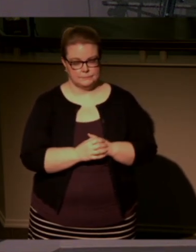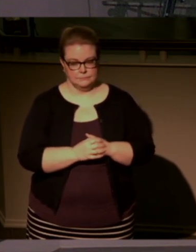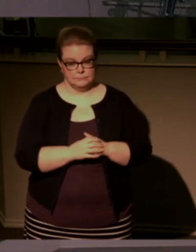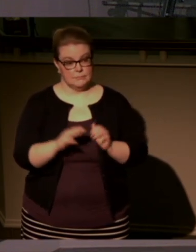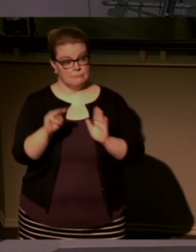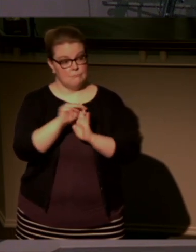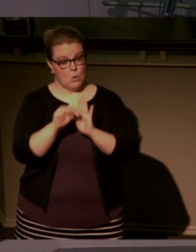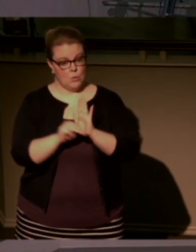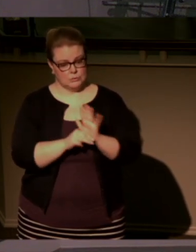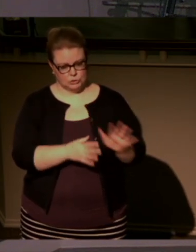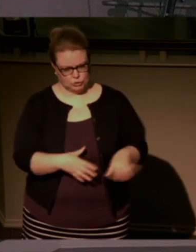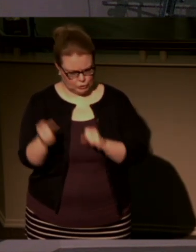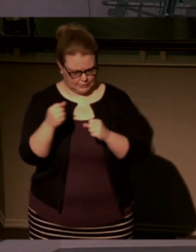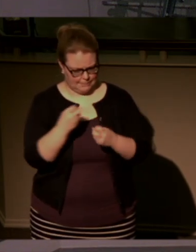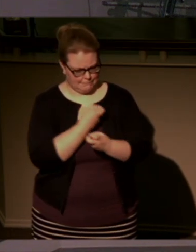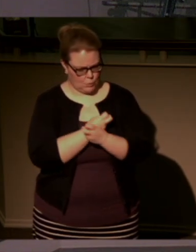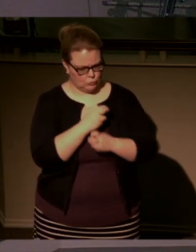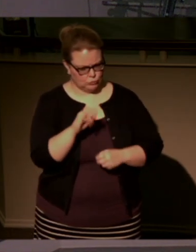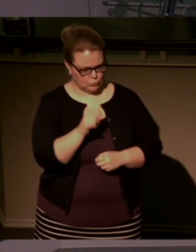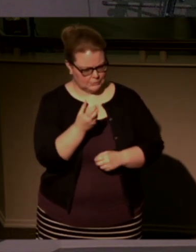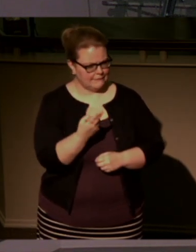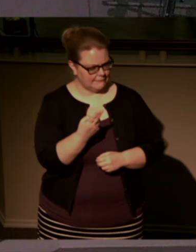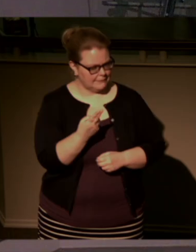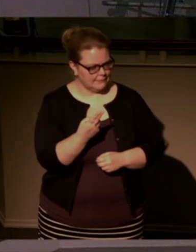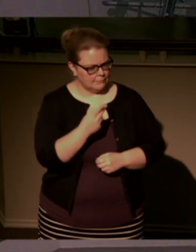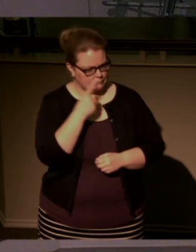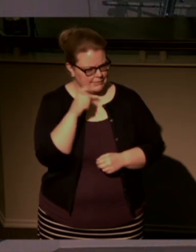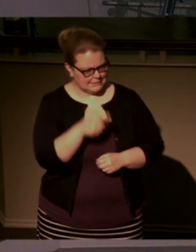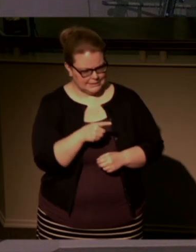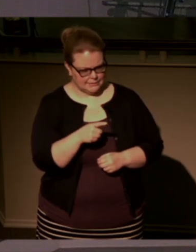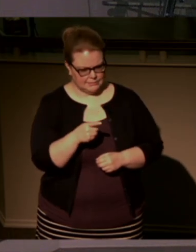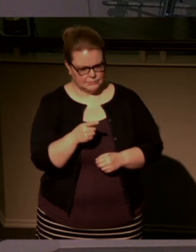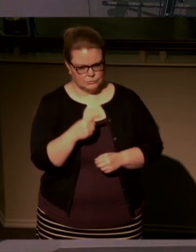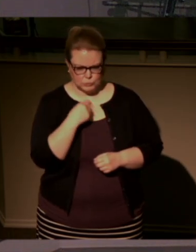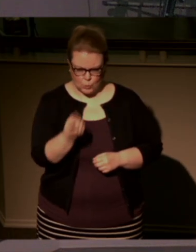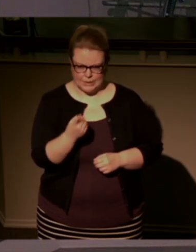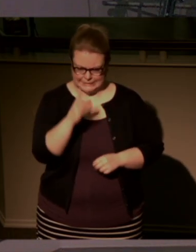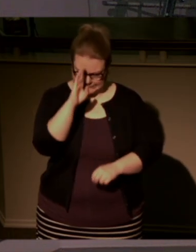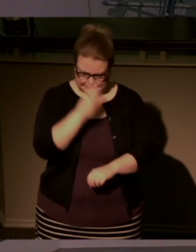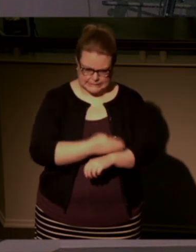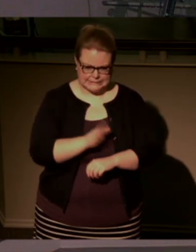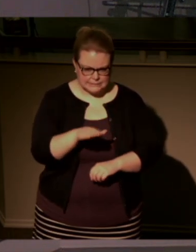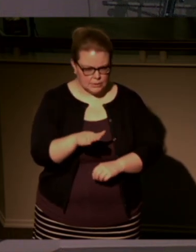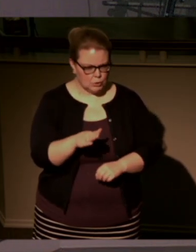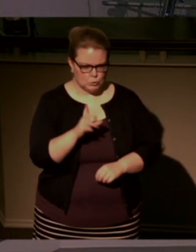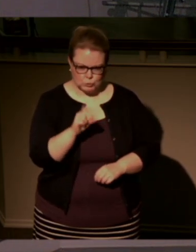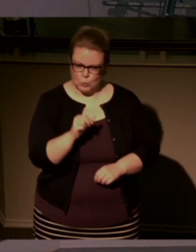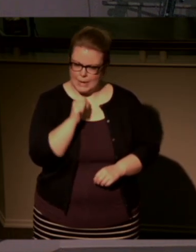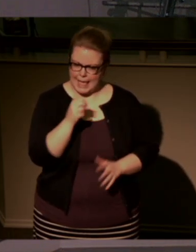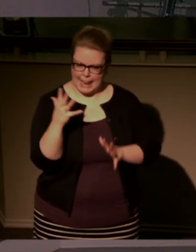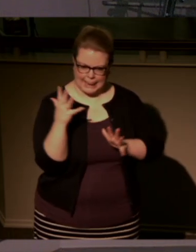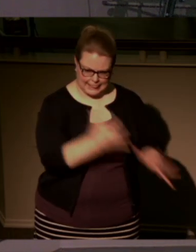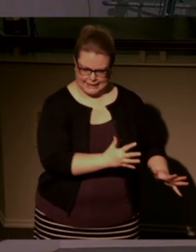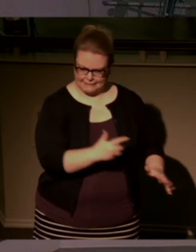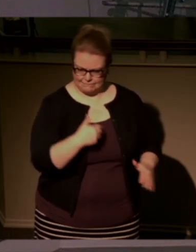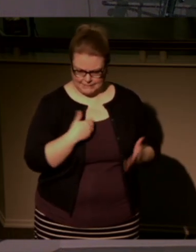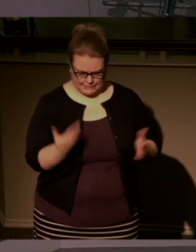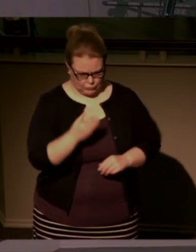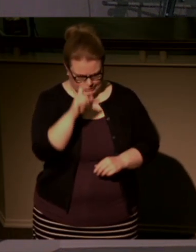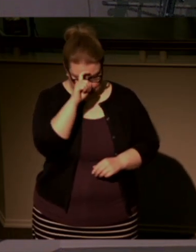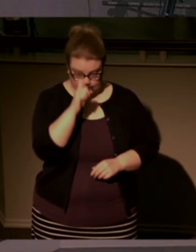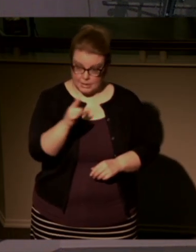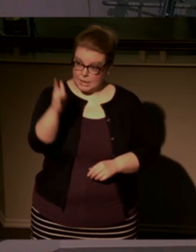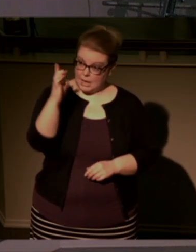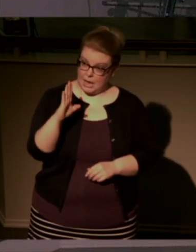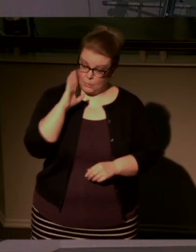Moses took the bones of Joseph with him, for Joseph had made the sons of Israel solemnly swear, saying, God will surely visit you, and you